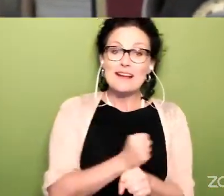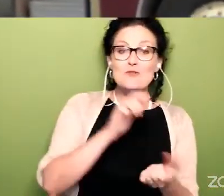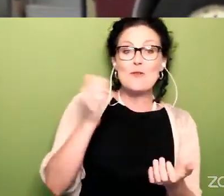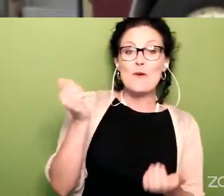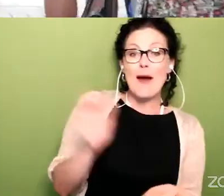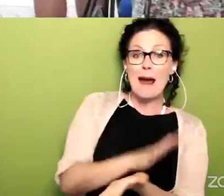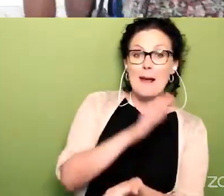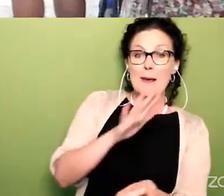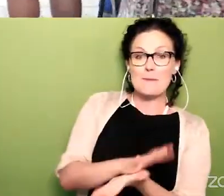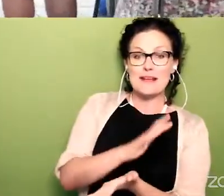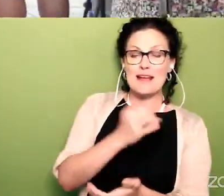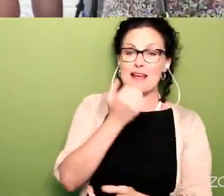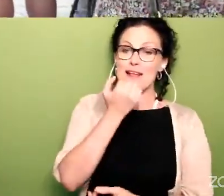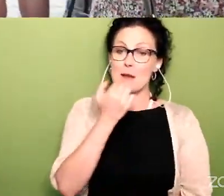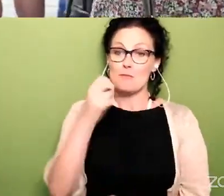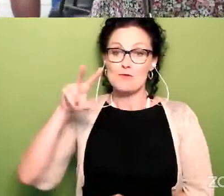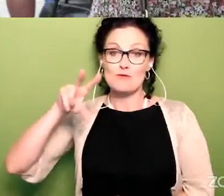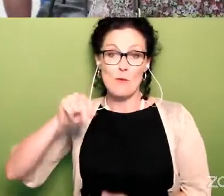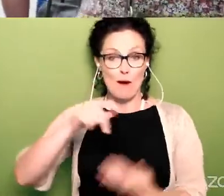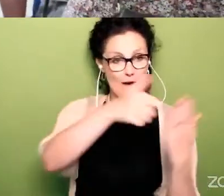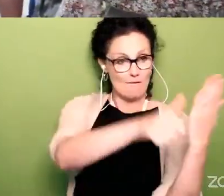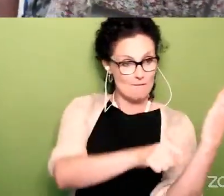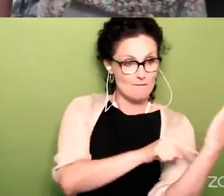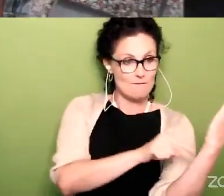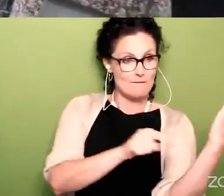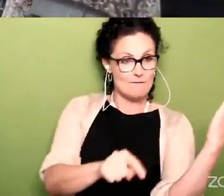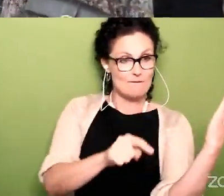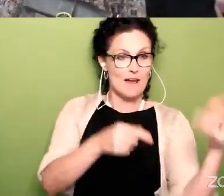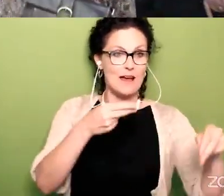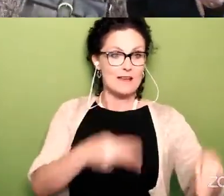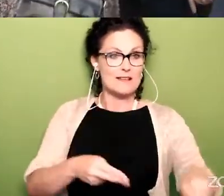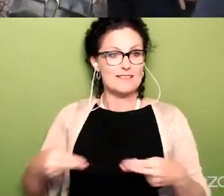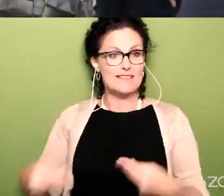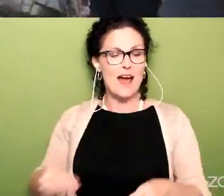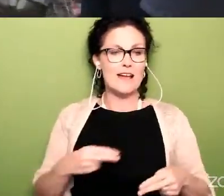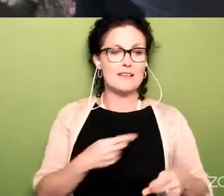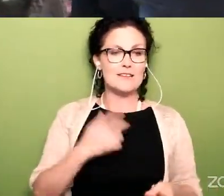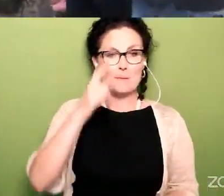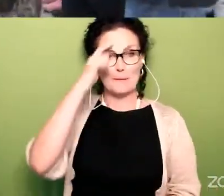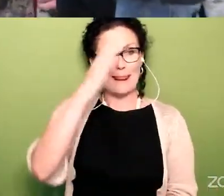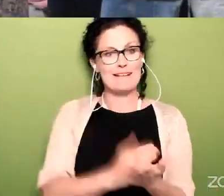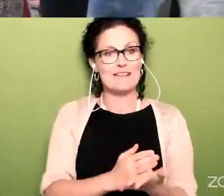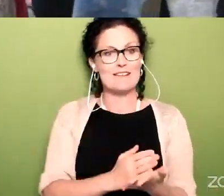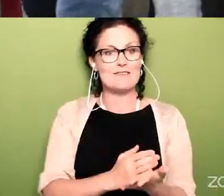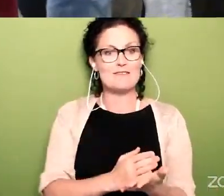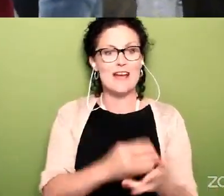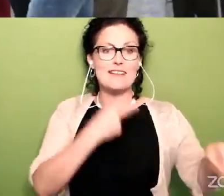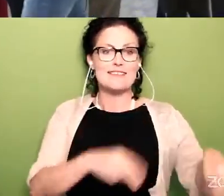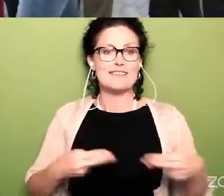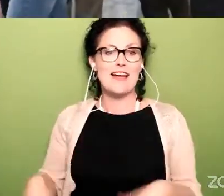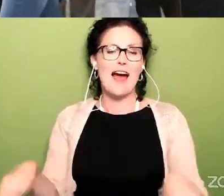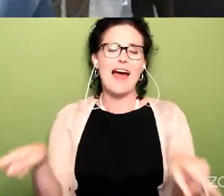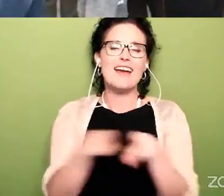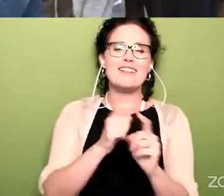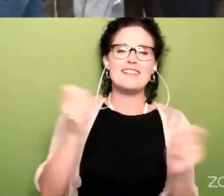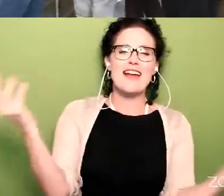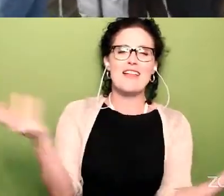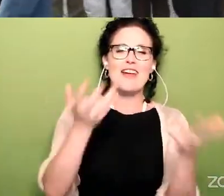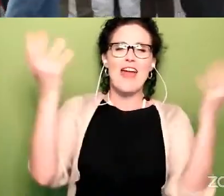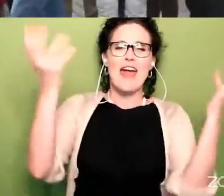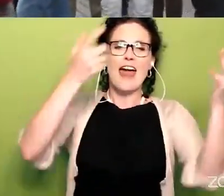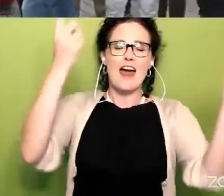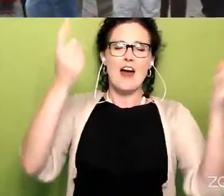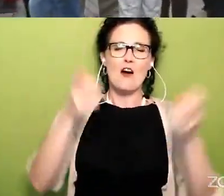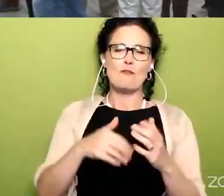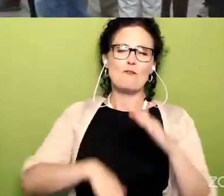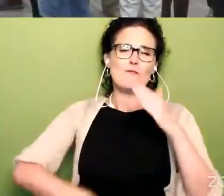birds sing for Coventry. Look at the people, So friendly. look at the children. They will